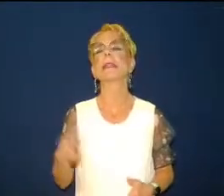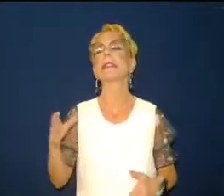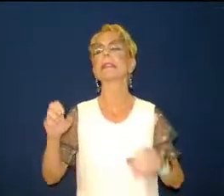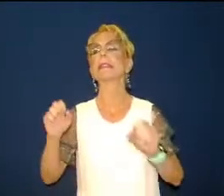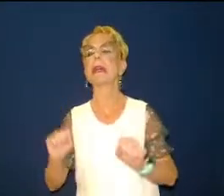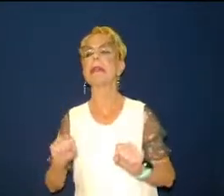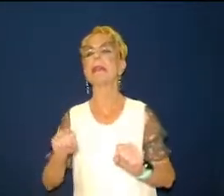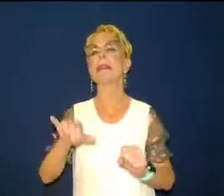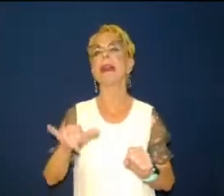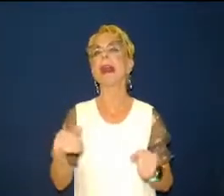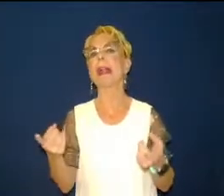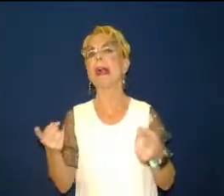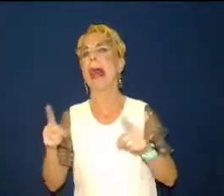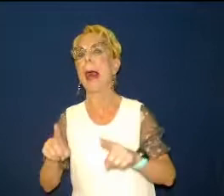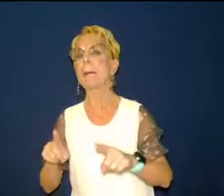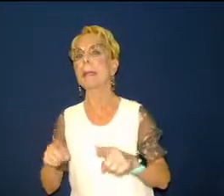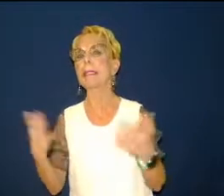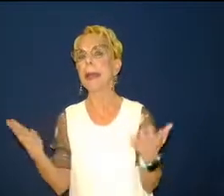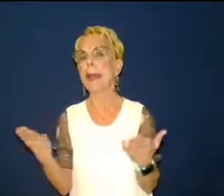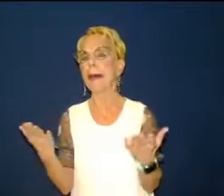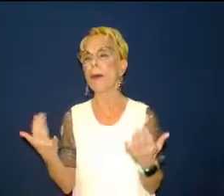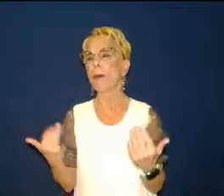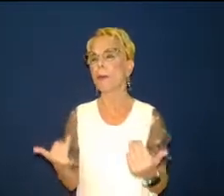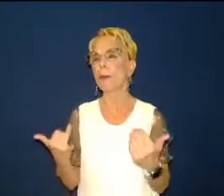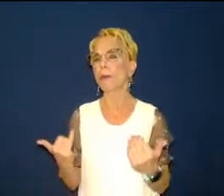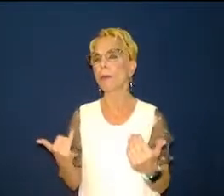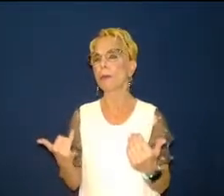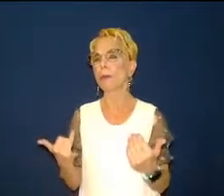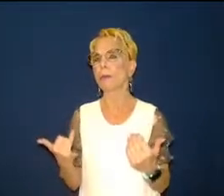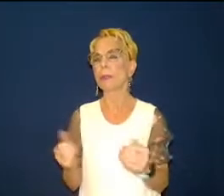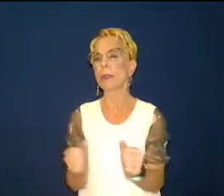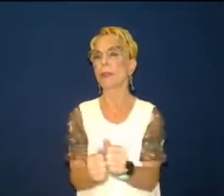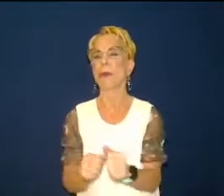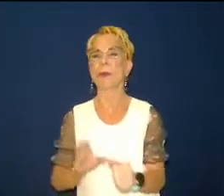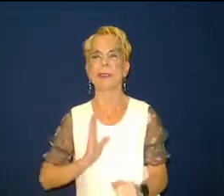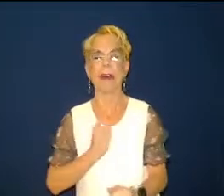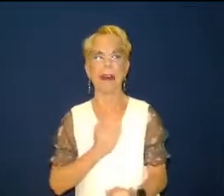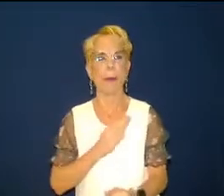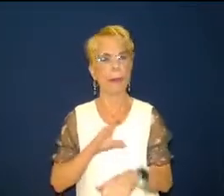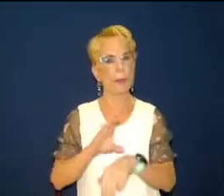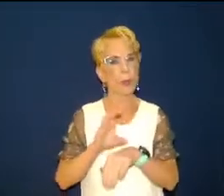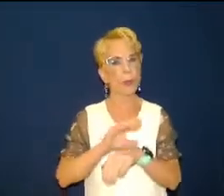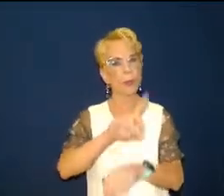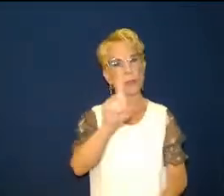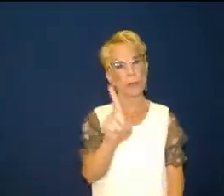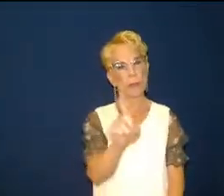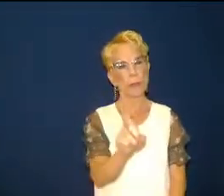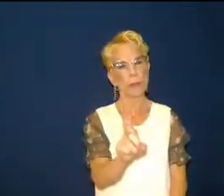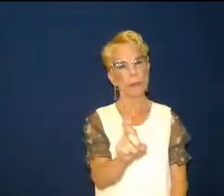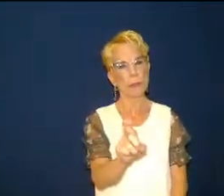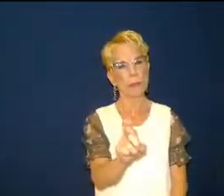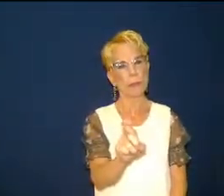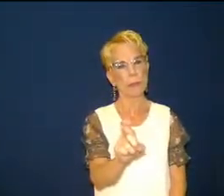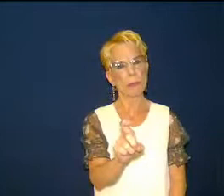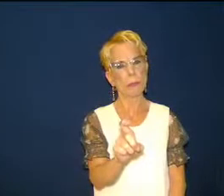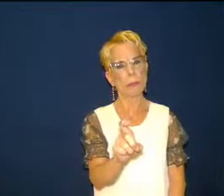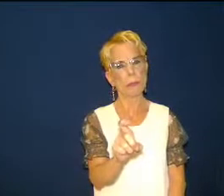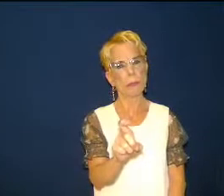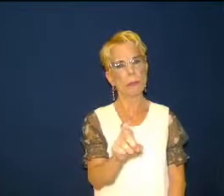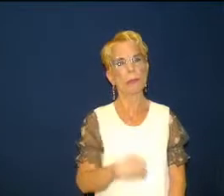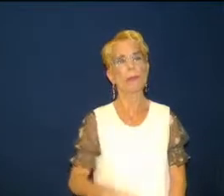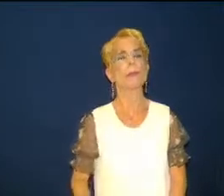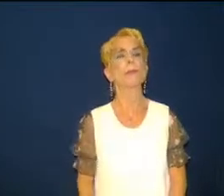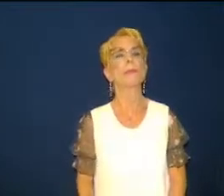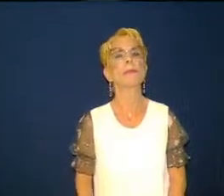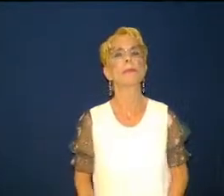is it because we have bad buildings a bad street presence you know we just things just don't look right